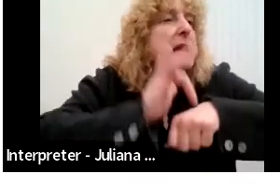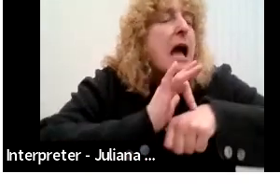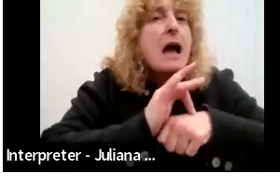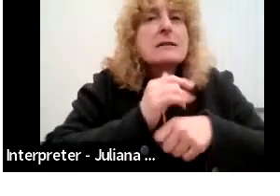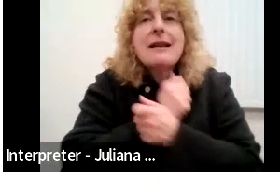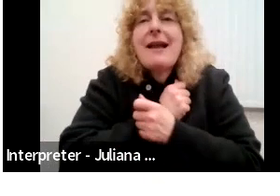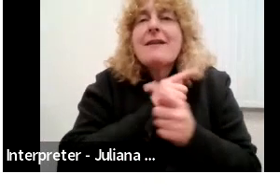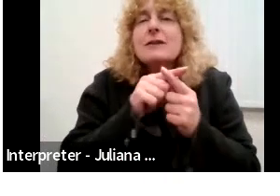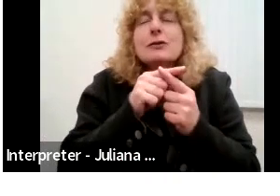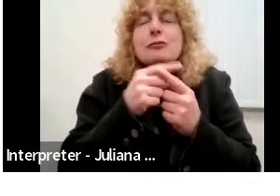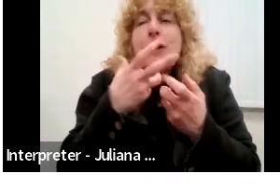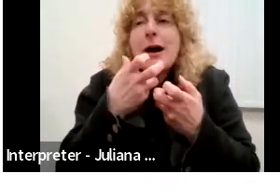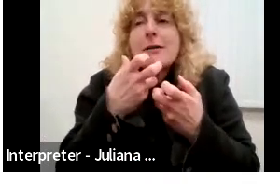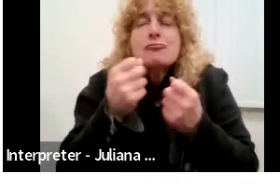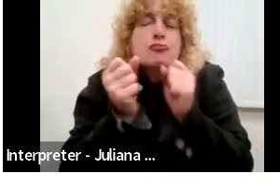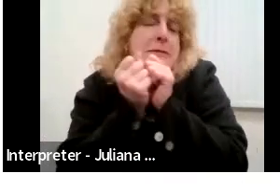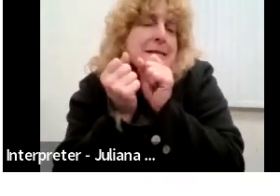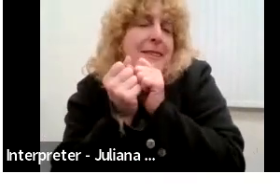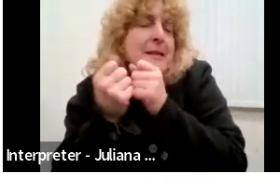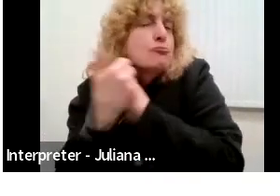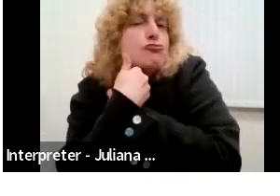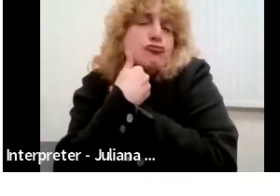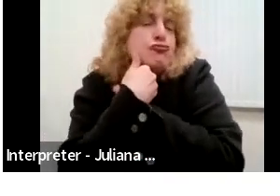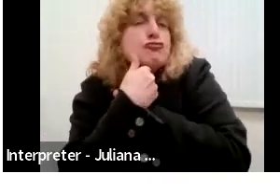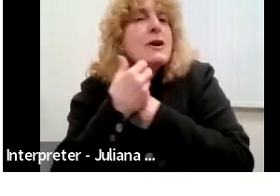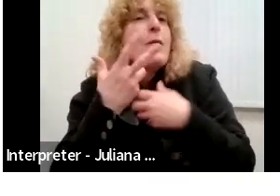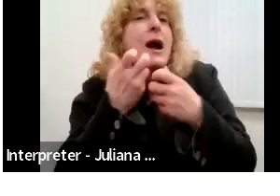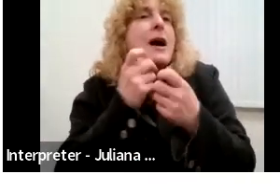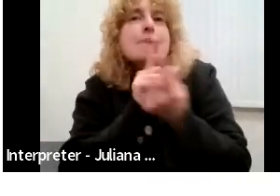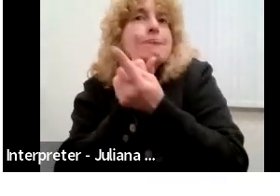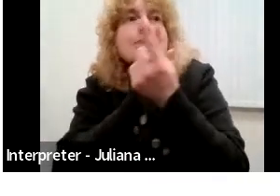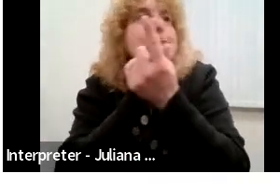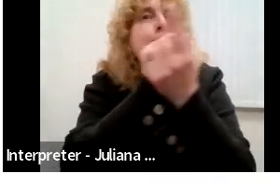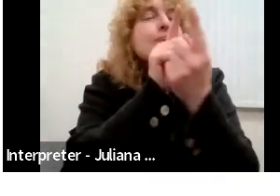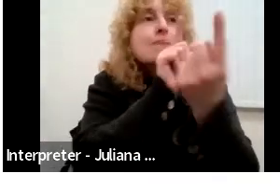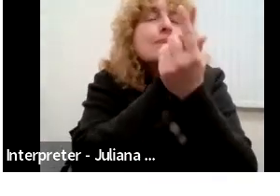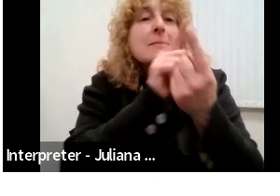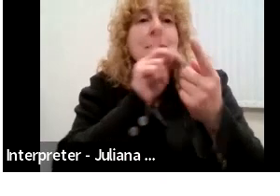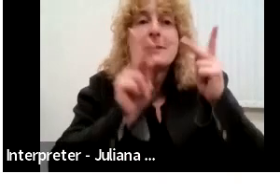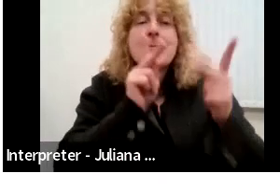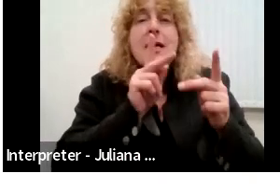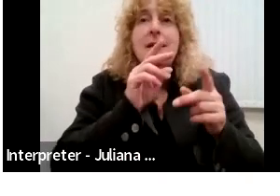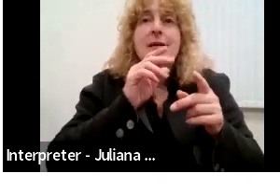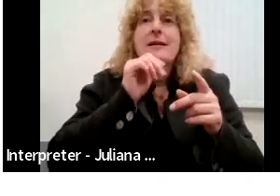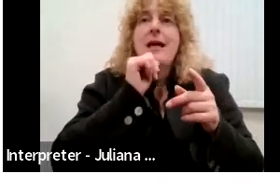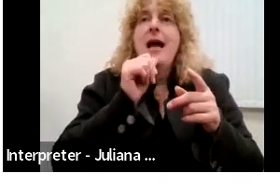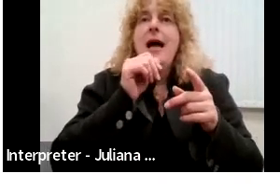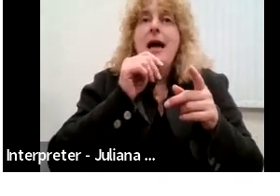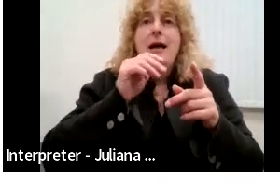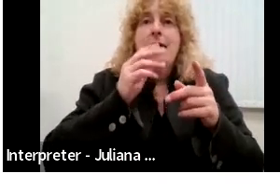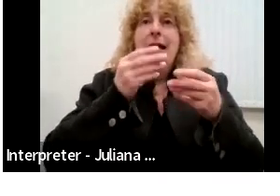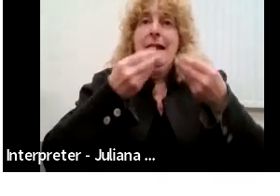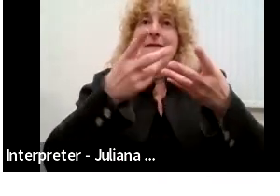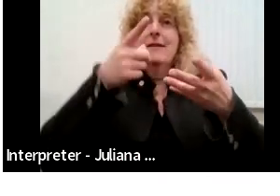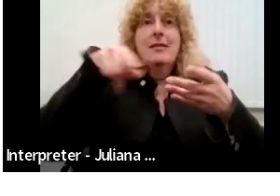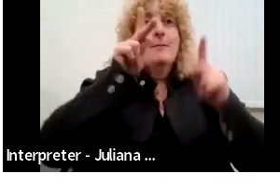snuggle, can't get enough of being in everyone's space, personal space. So they have a hard time with personal space.